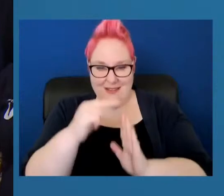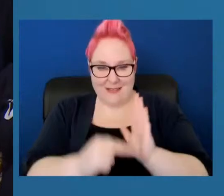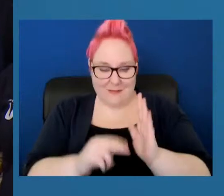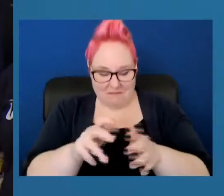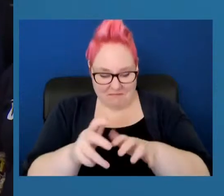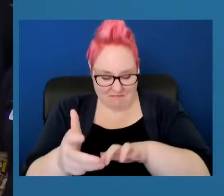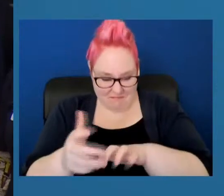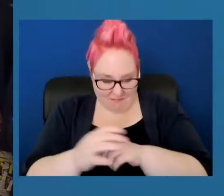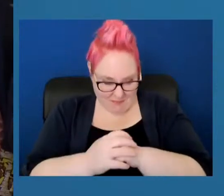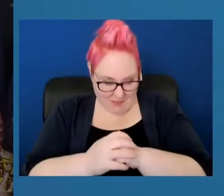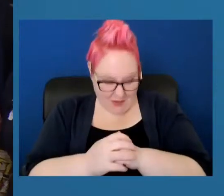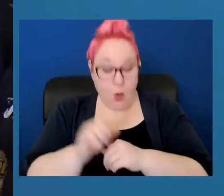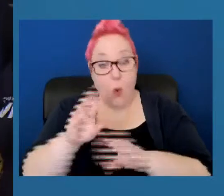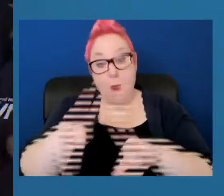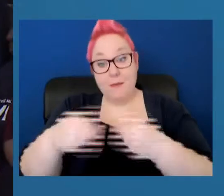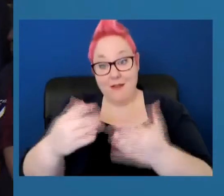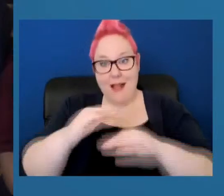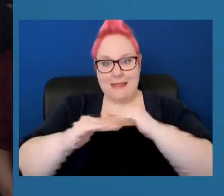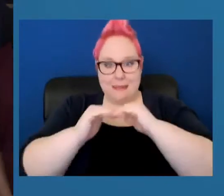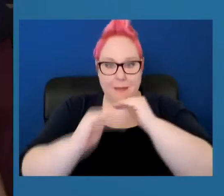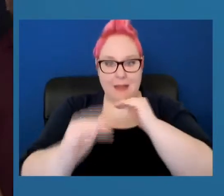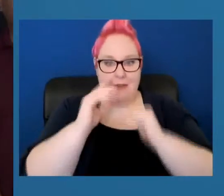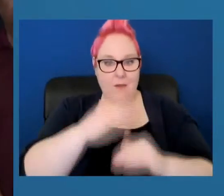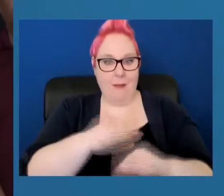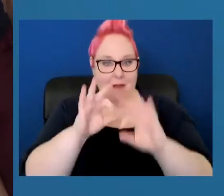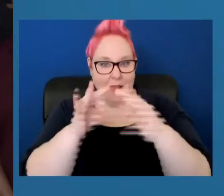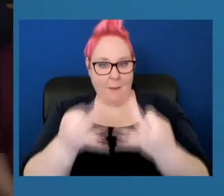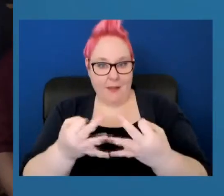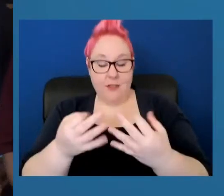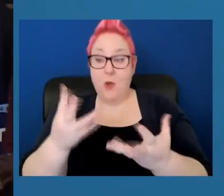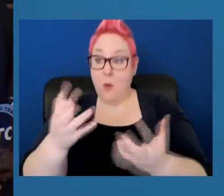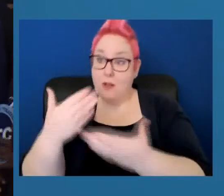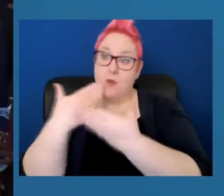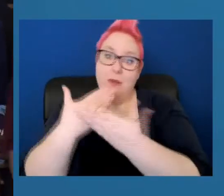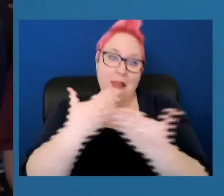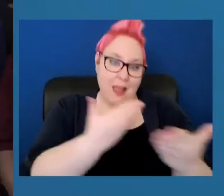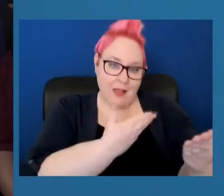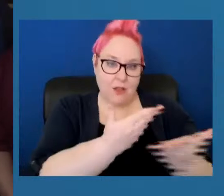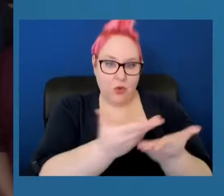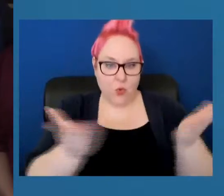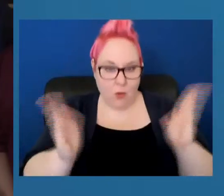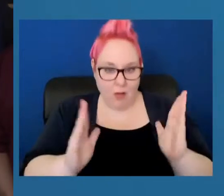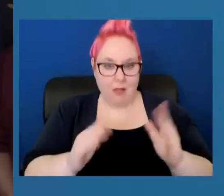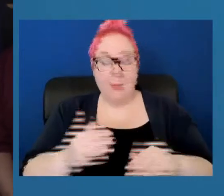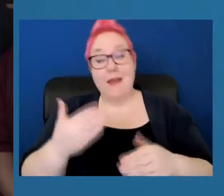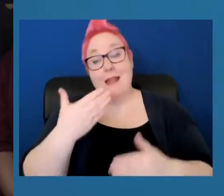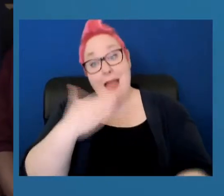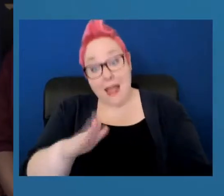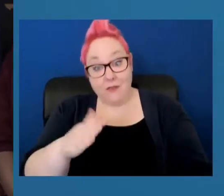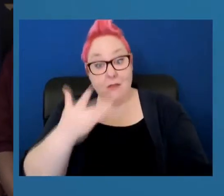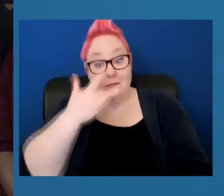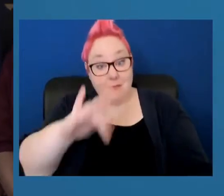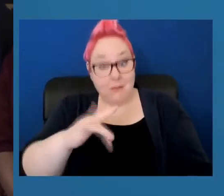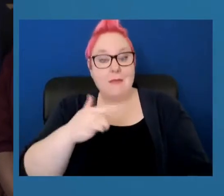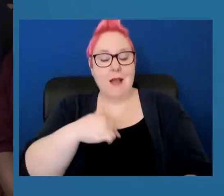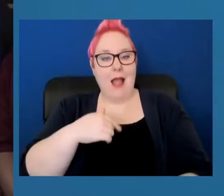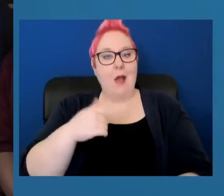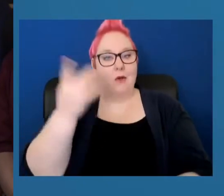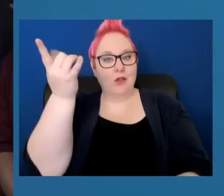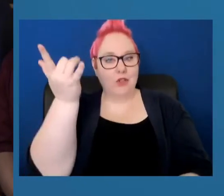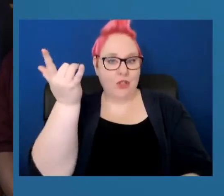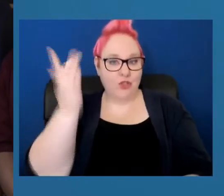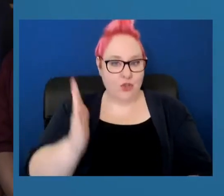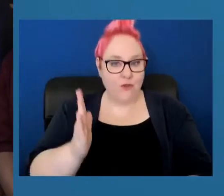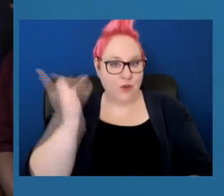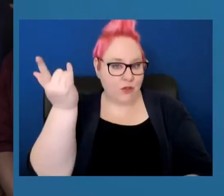stability for me and my family. I want to thank everyone for that. Thankfully, I found a job as a server at Hyatt Centric, because